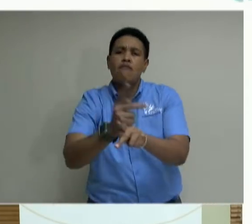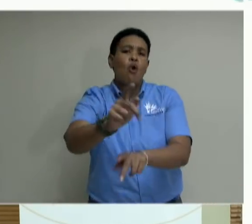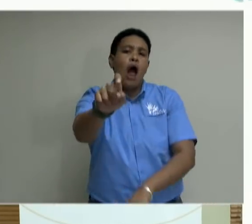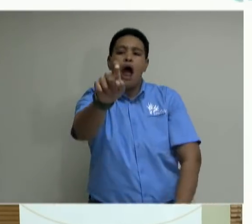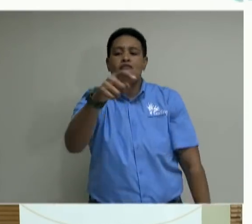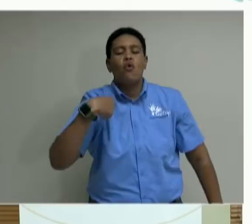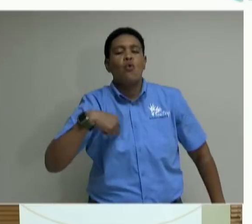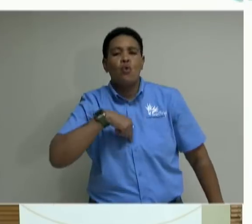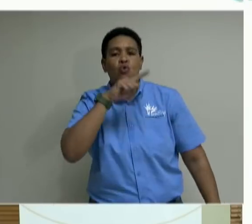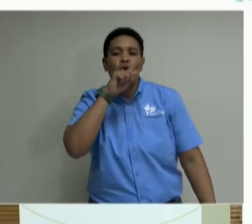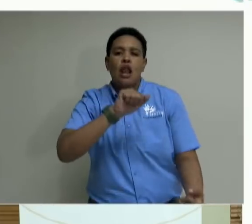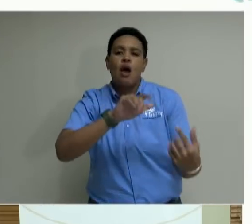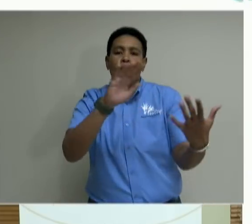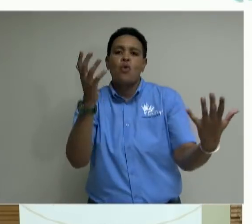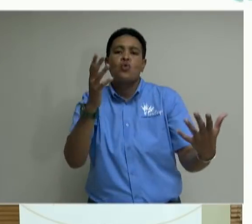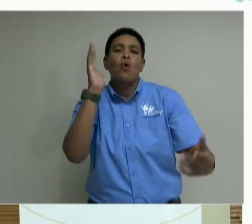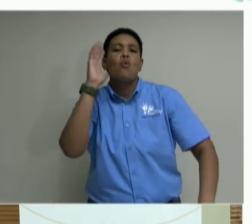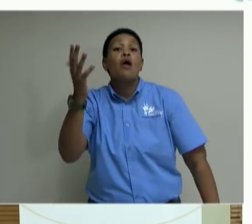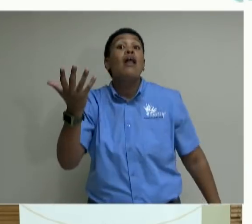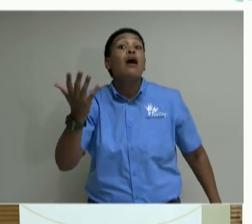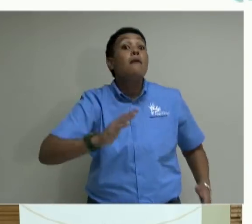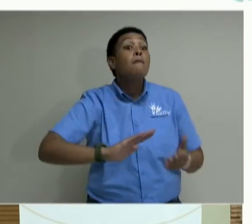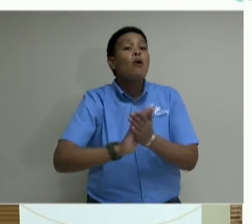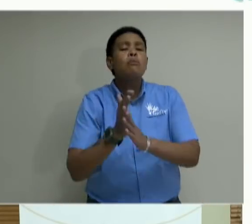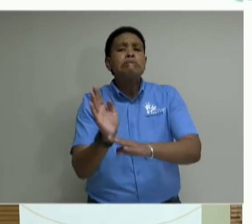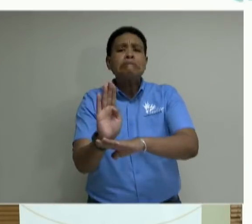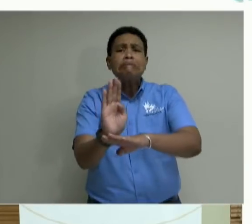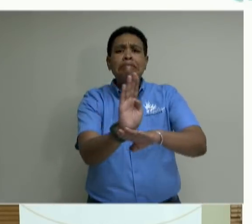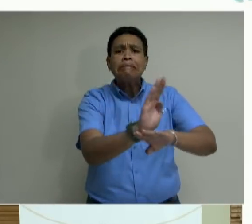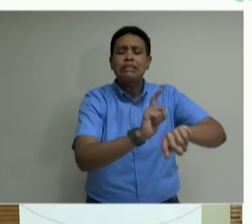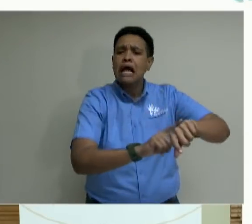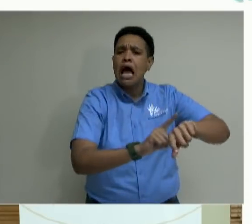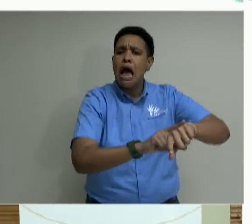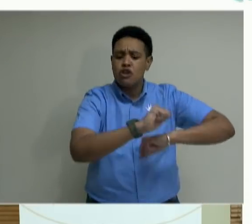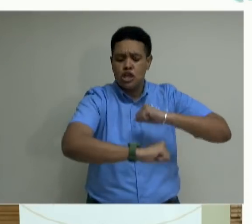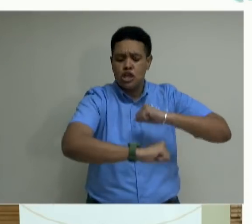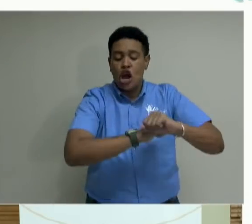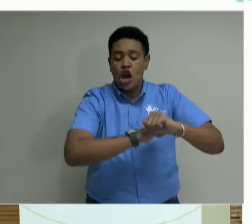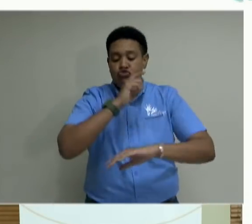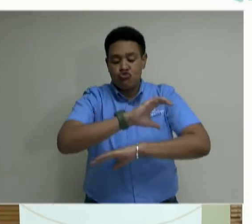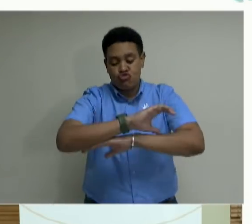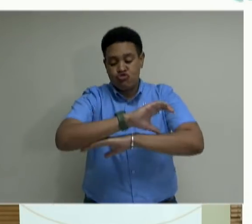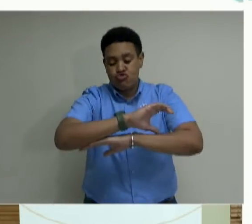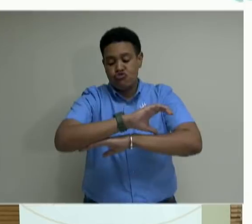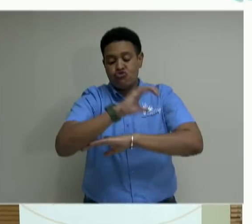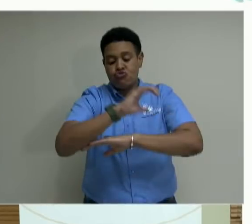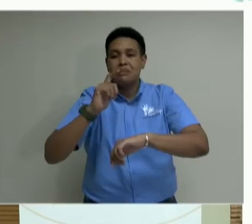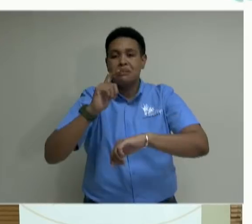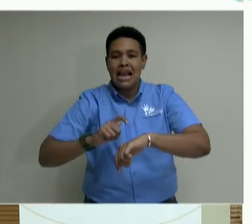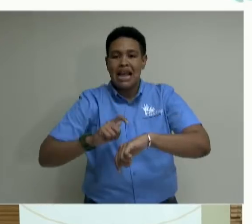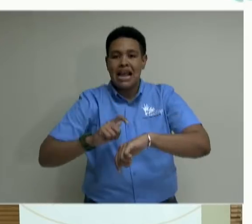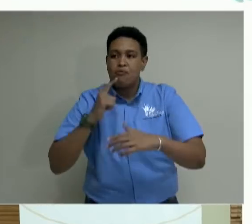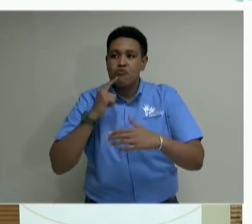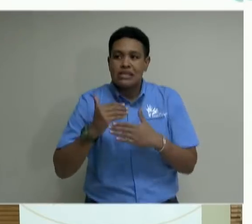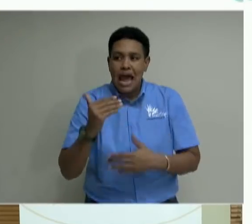as we approach what is going to be a very busy time of the year, the Christmas season.